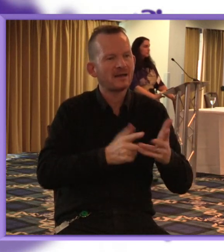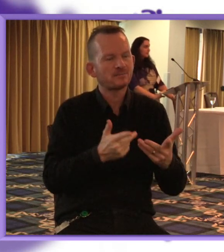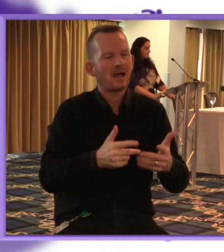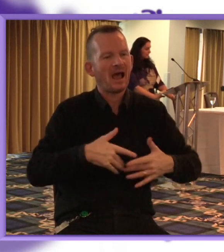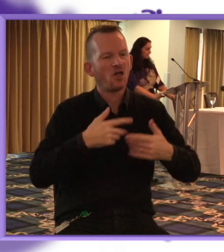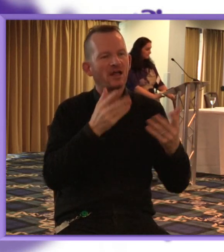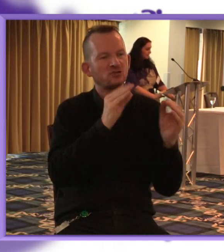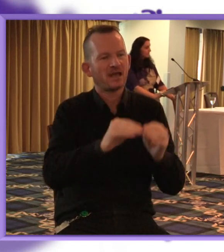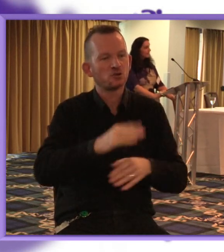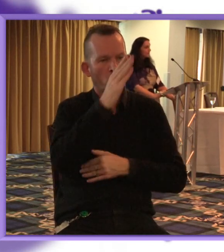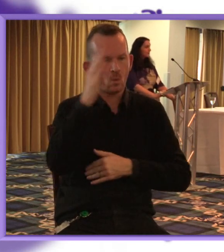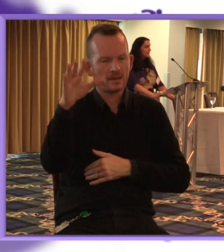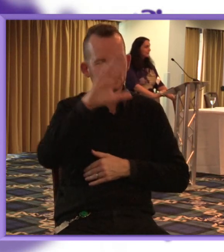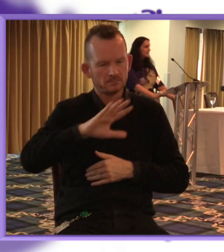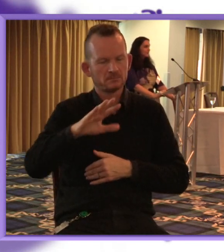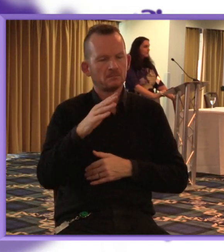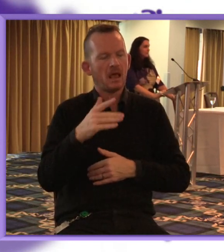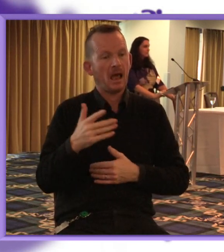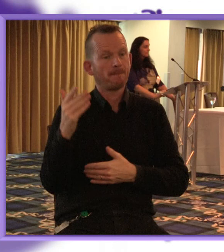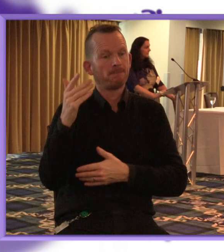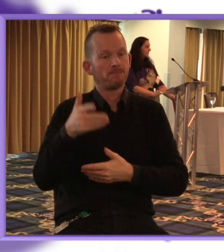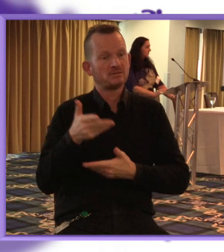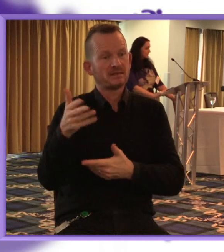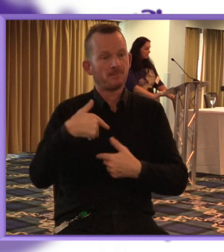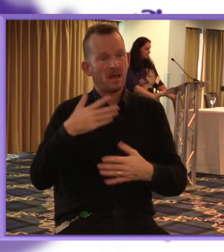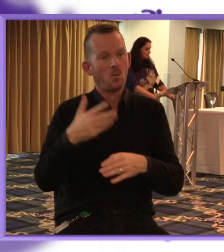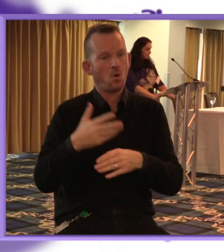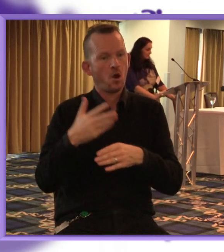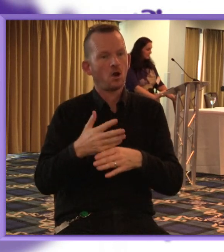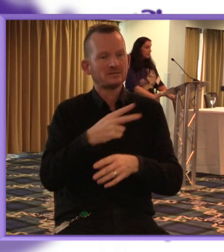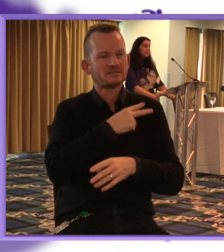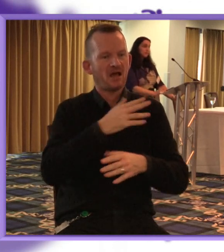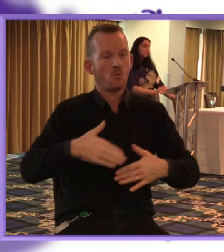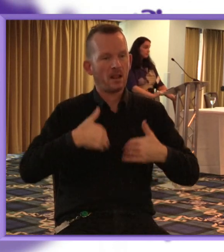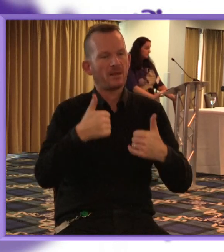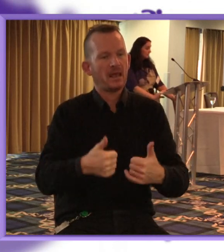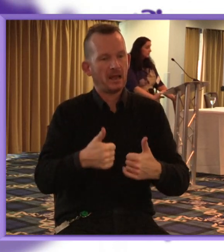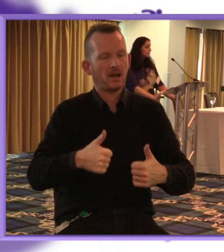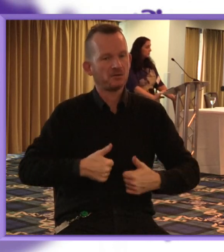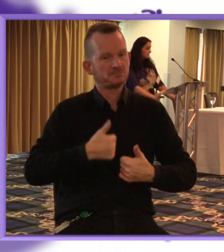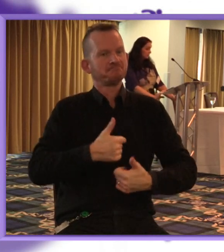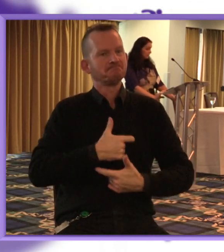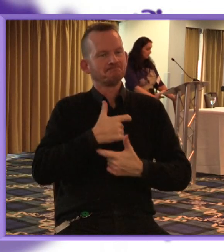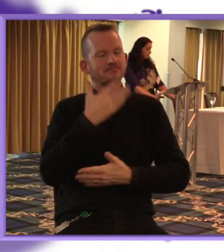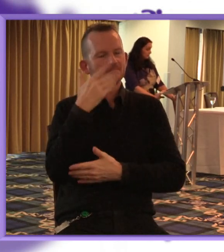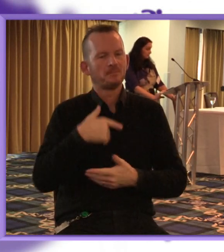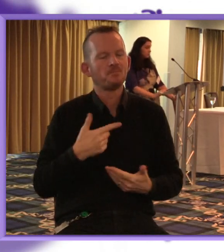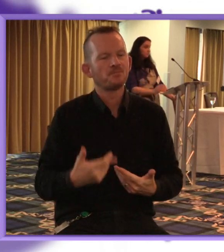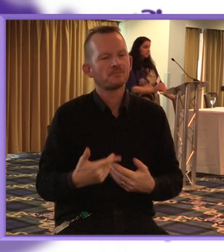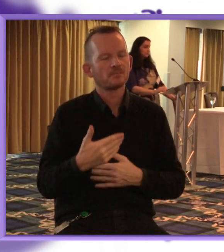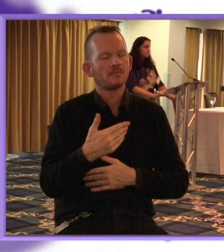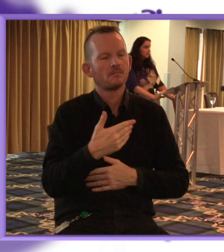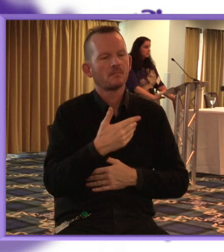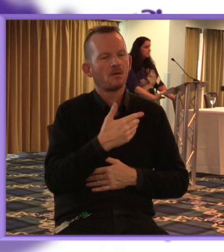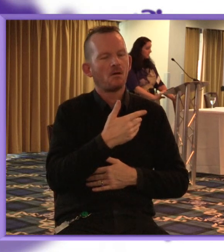I was really chuffed to present my own work on staff wellbeing, so it was a great opportunity. The morning was focused on Schwartz rounds, which